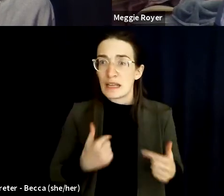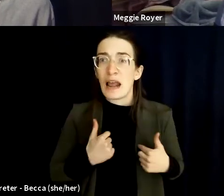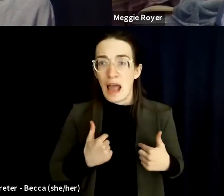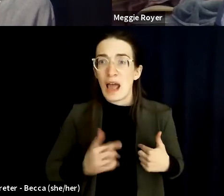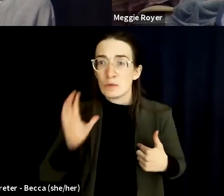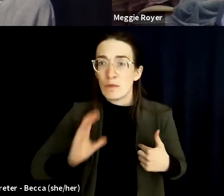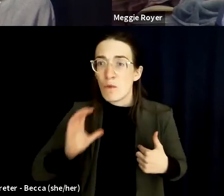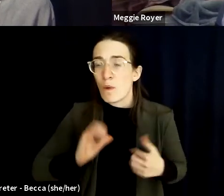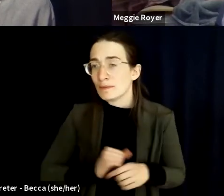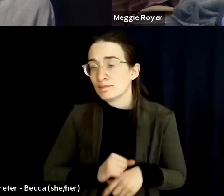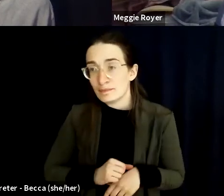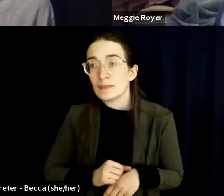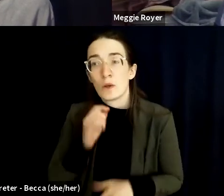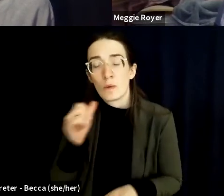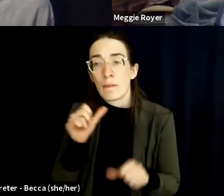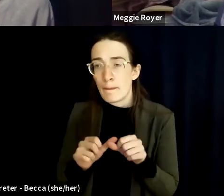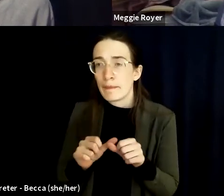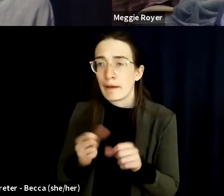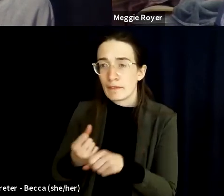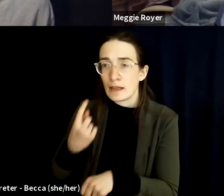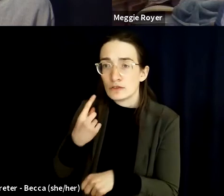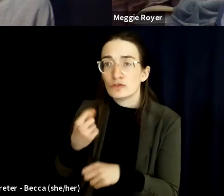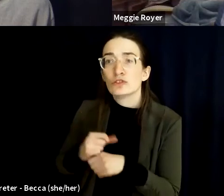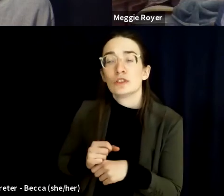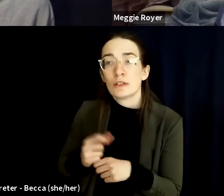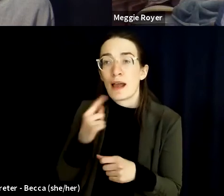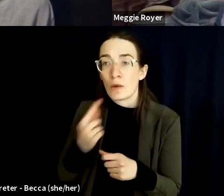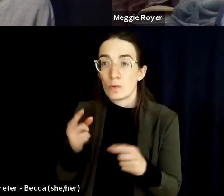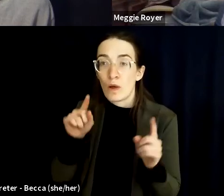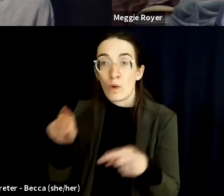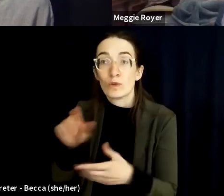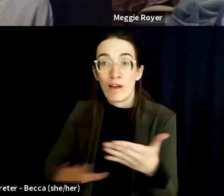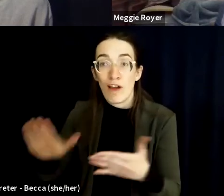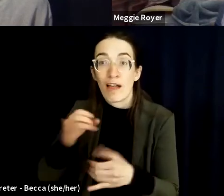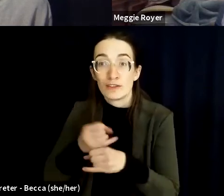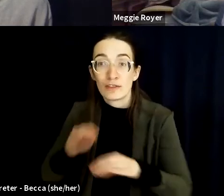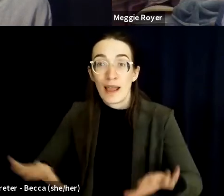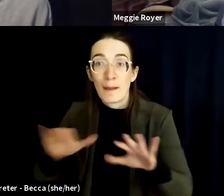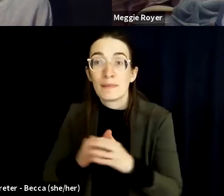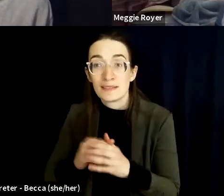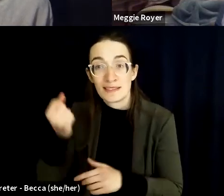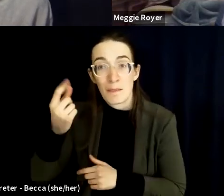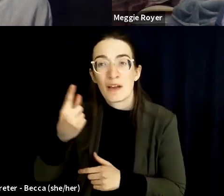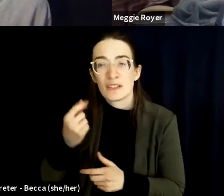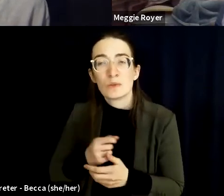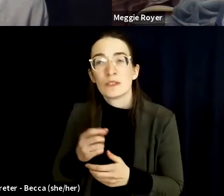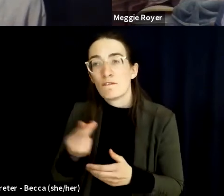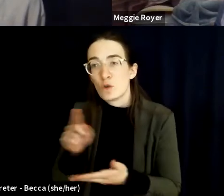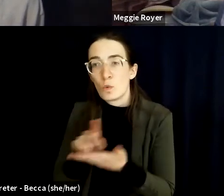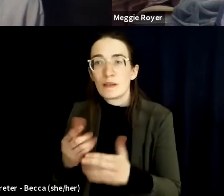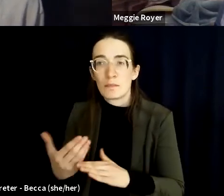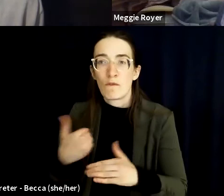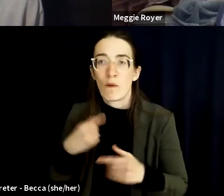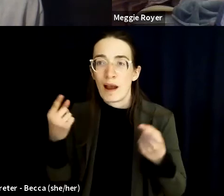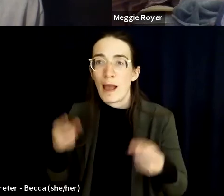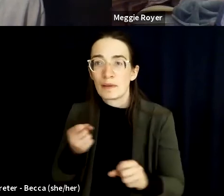year. I was at a college campus in St. Paul, and this was only a couple of weeks before the pandemic really set in. But